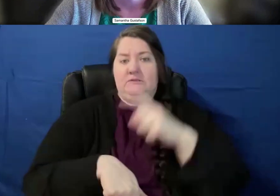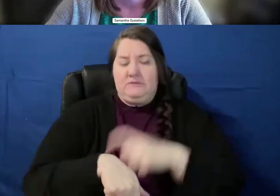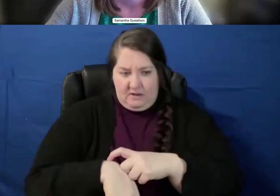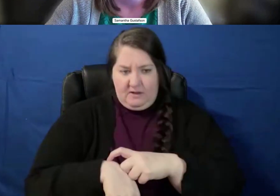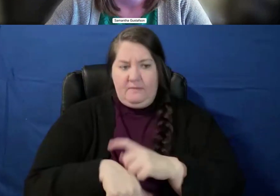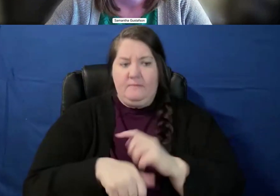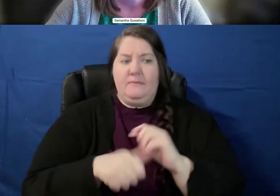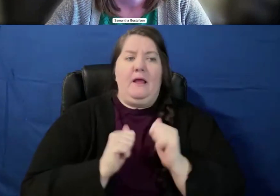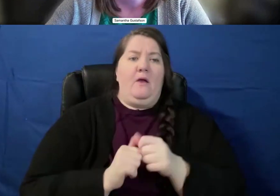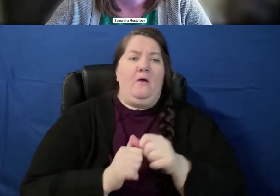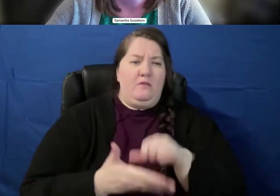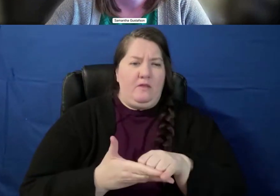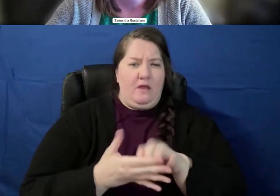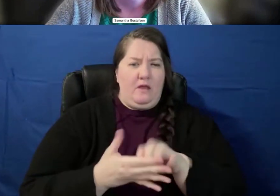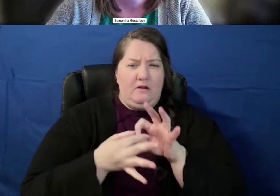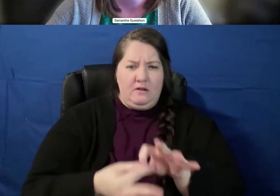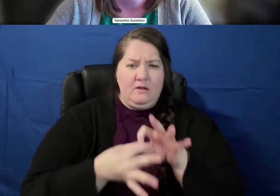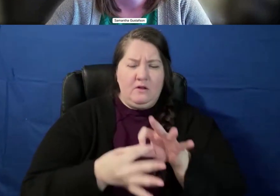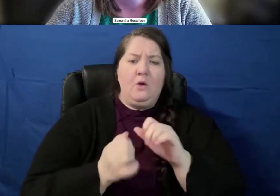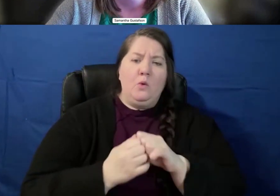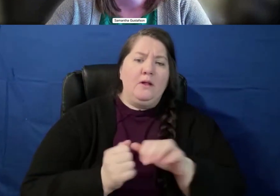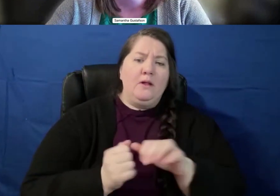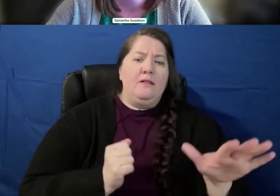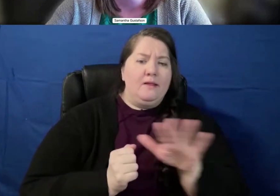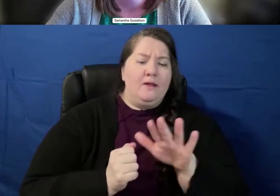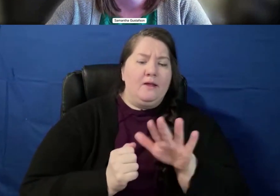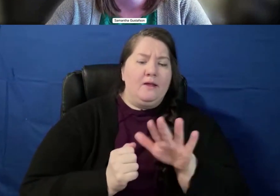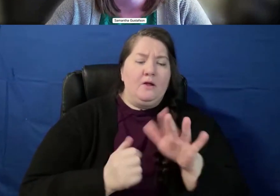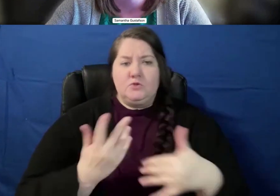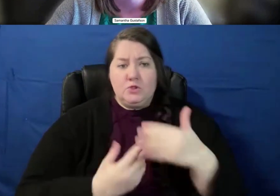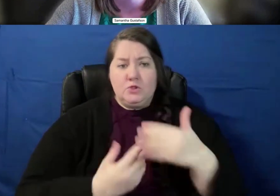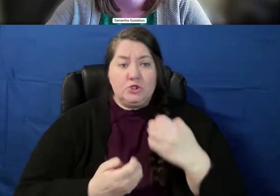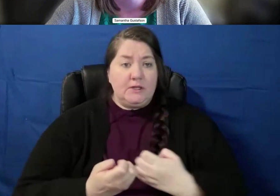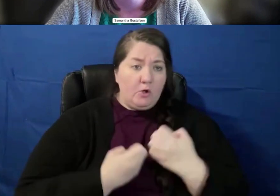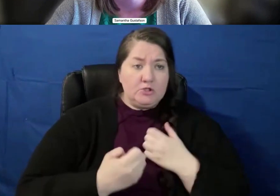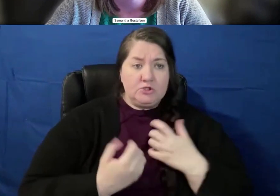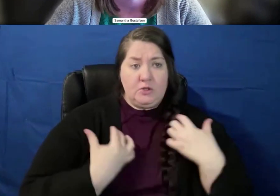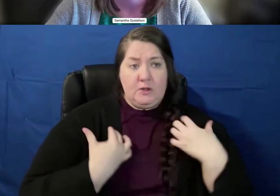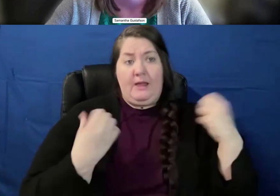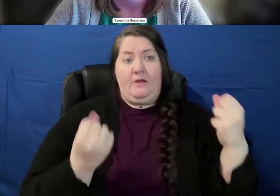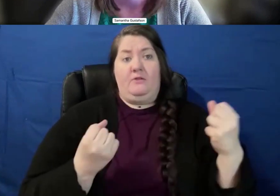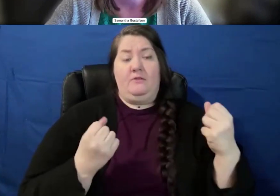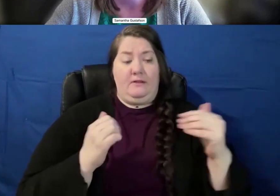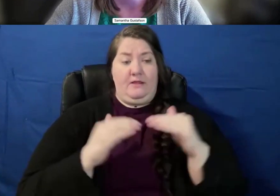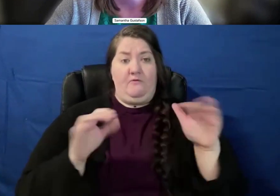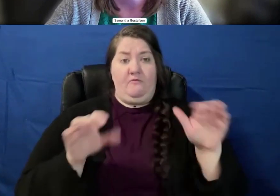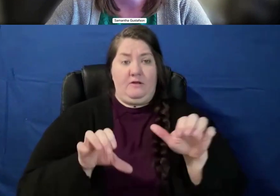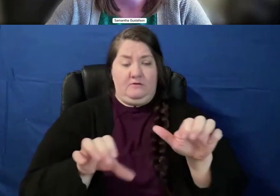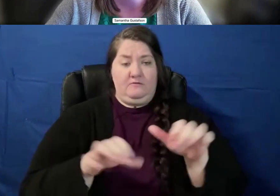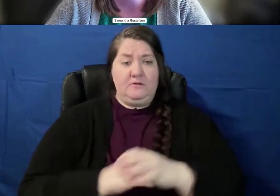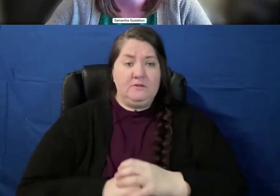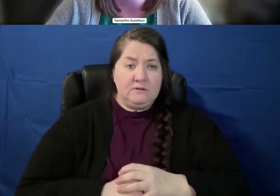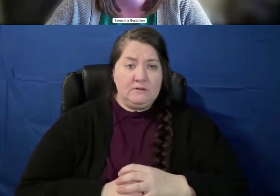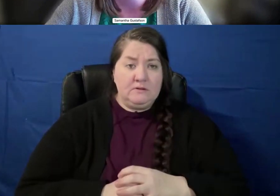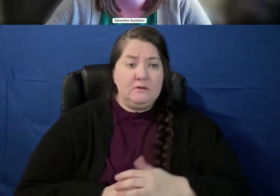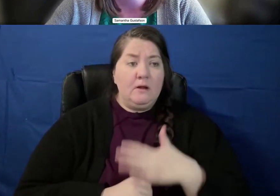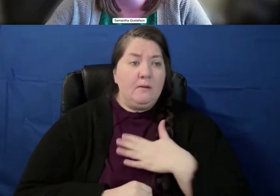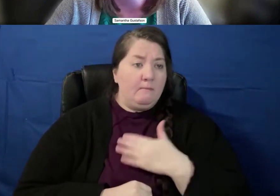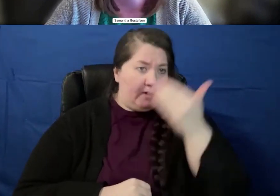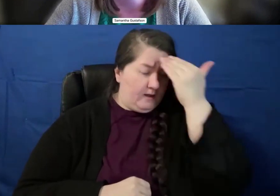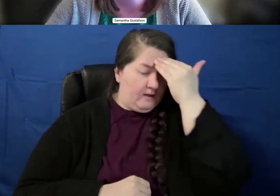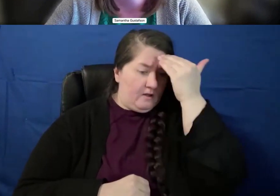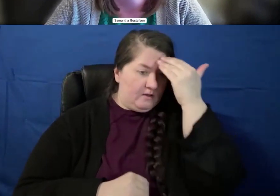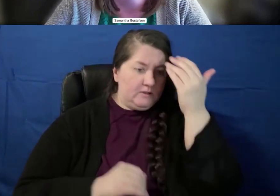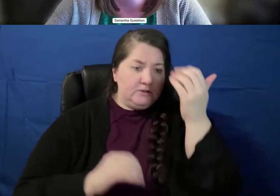is associated with their social emotional health and their level of activity. To my knowledge, no one has taken